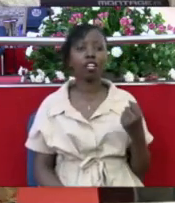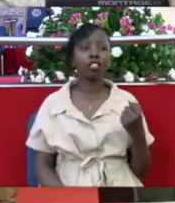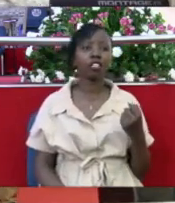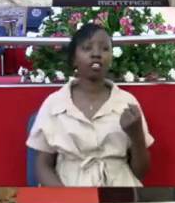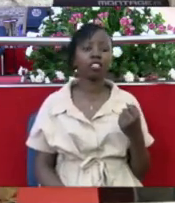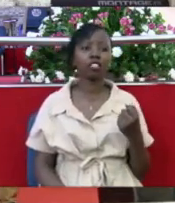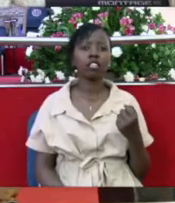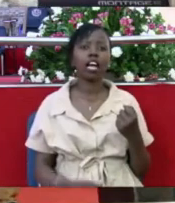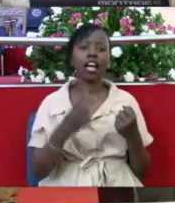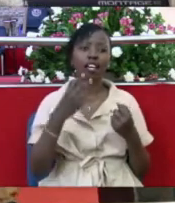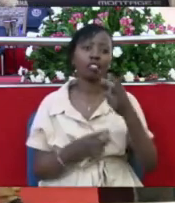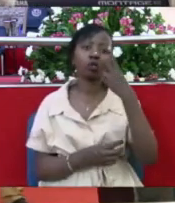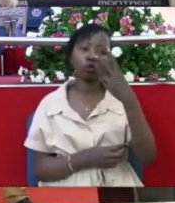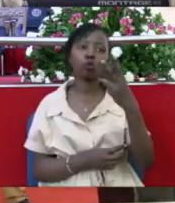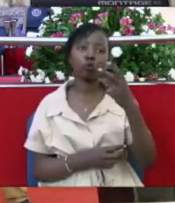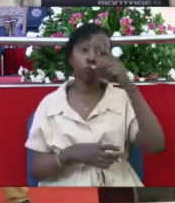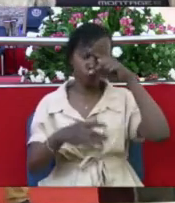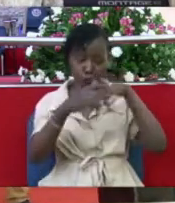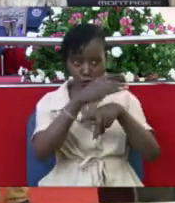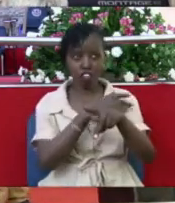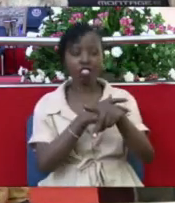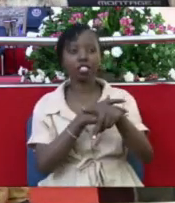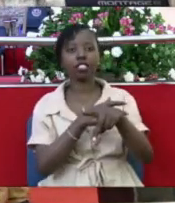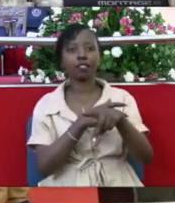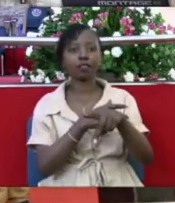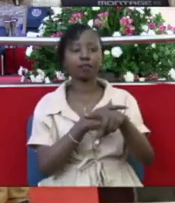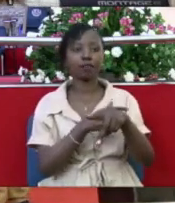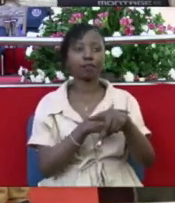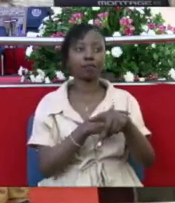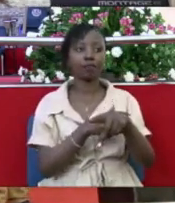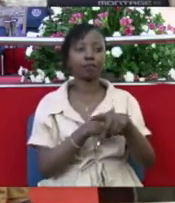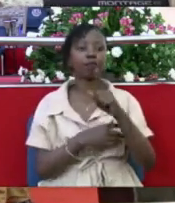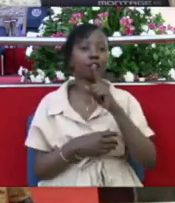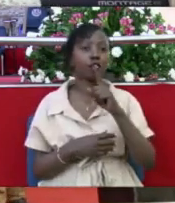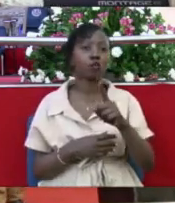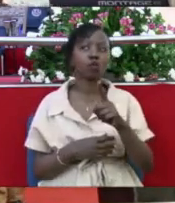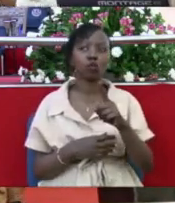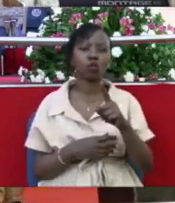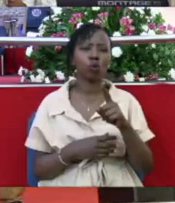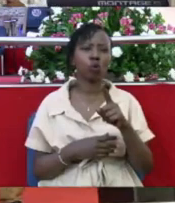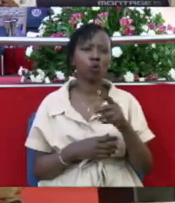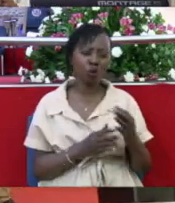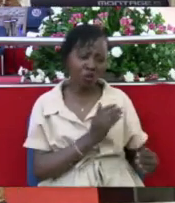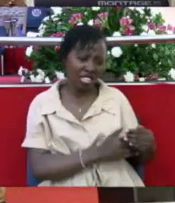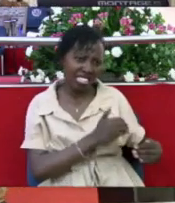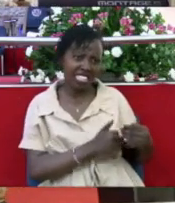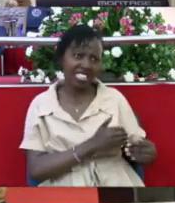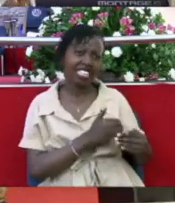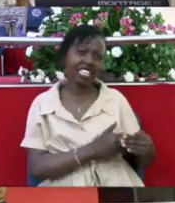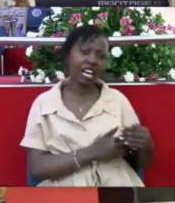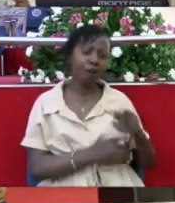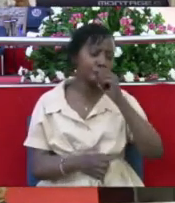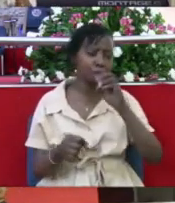poetic prophecies. Na ikiwa anawanenea kiunabii. And so they are just right near Canaan. Wako tu pale